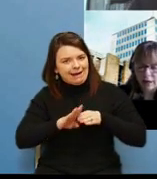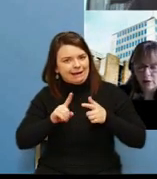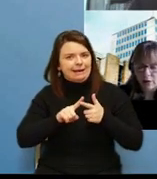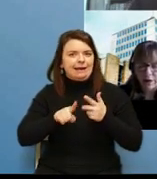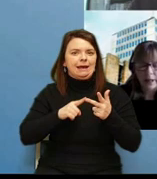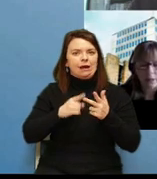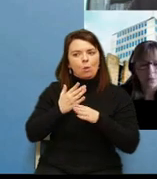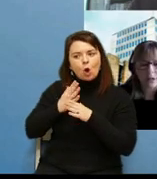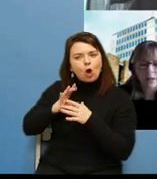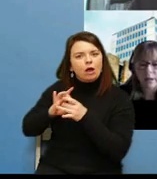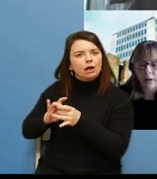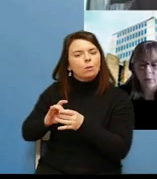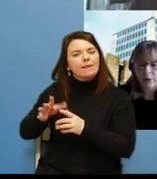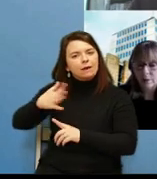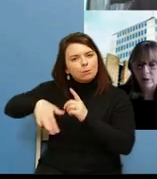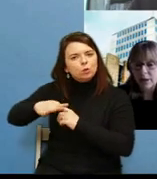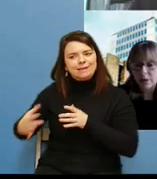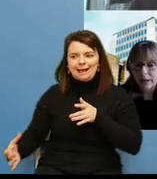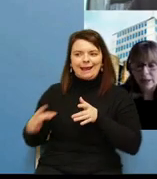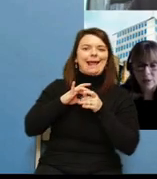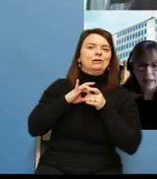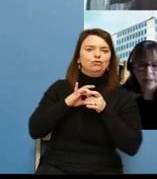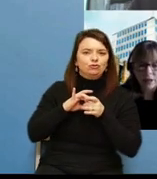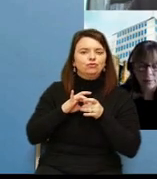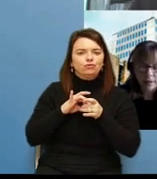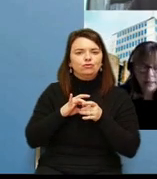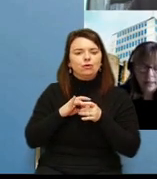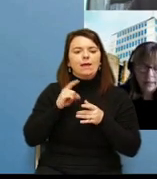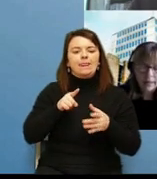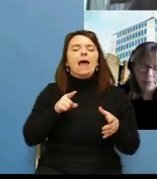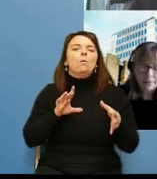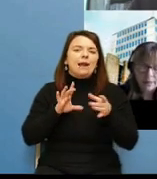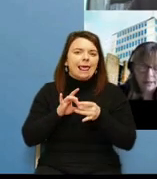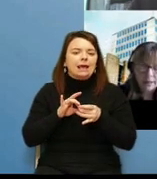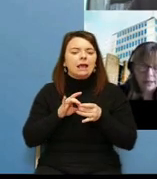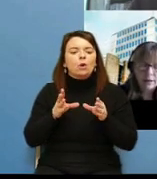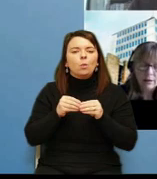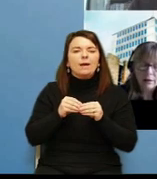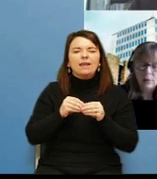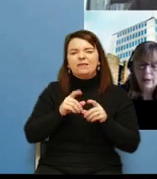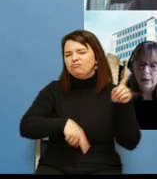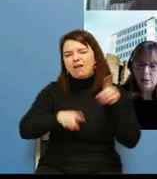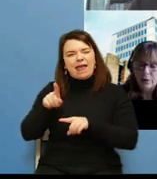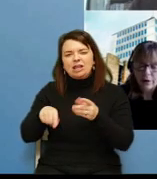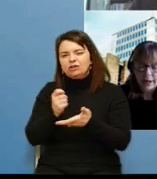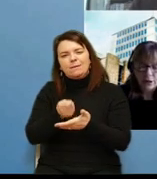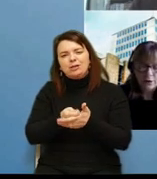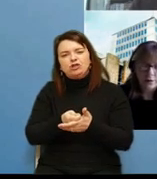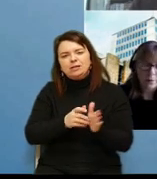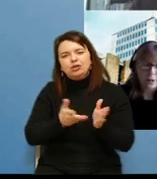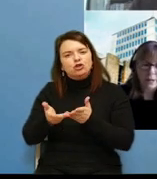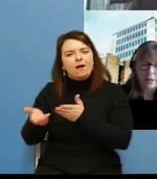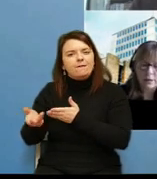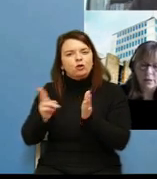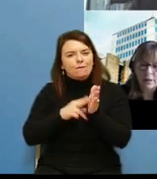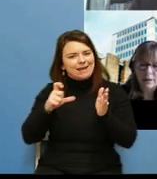change training offer, and working with the community to engage them, and that would link with the range